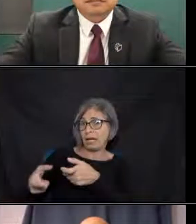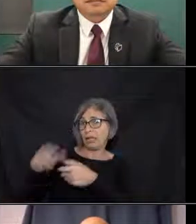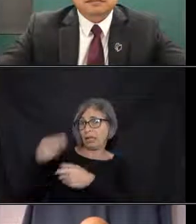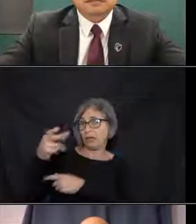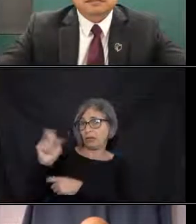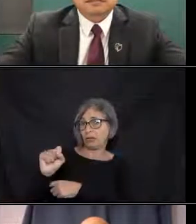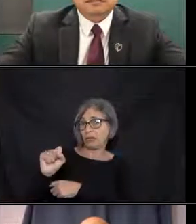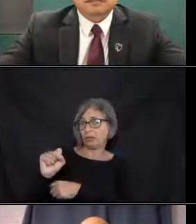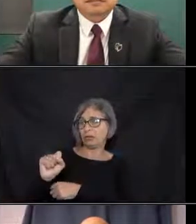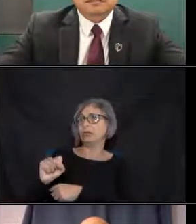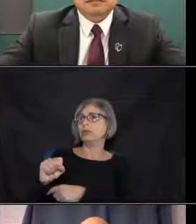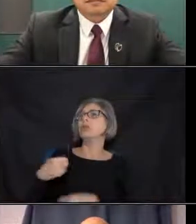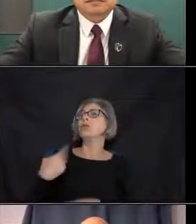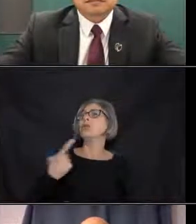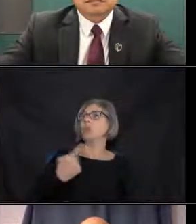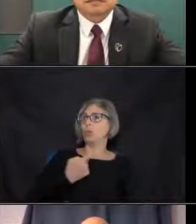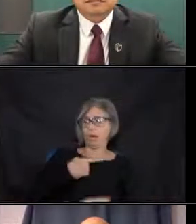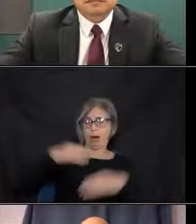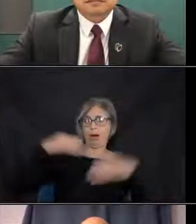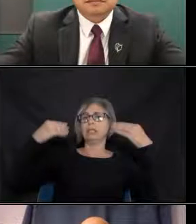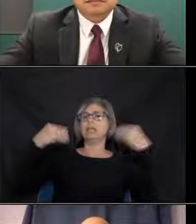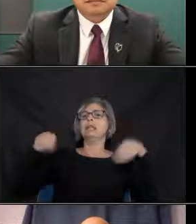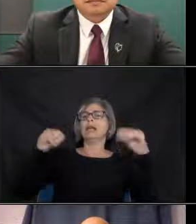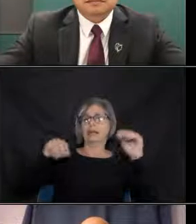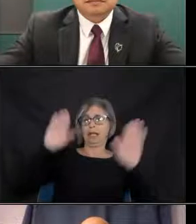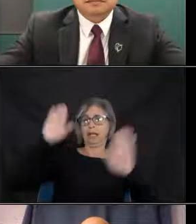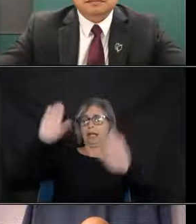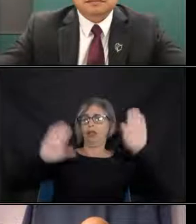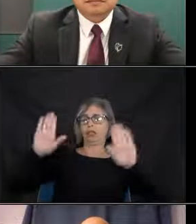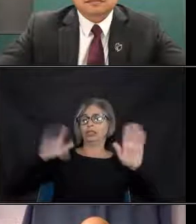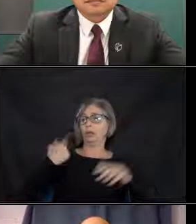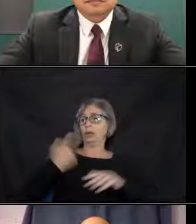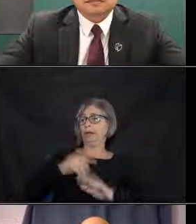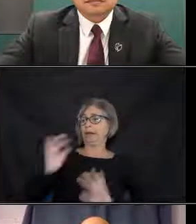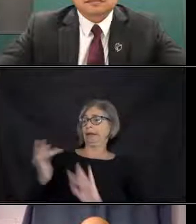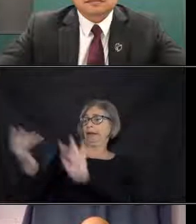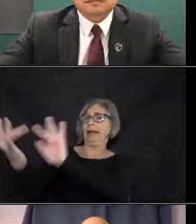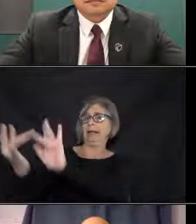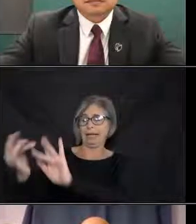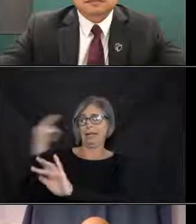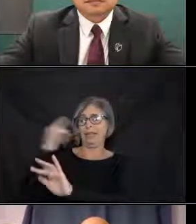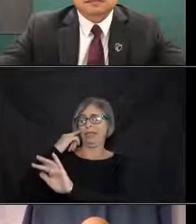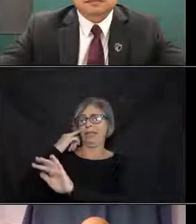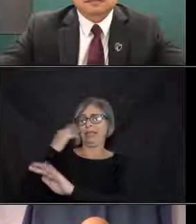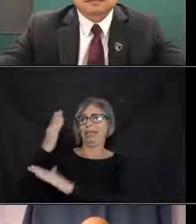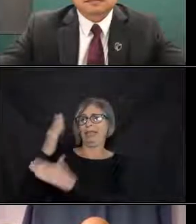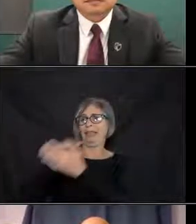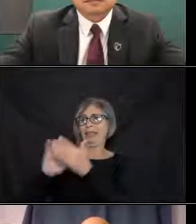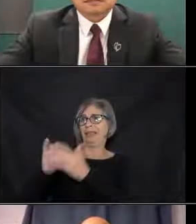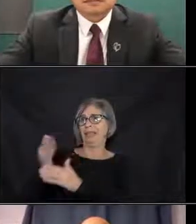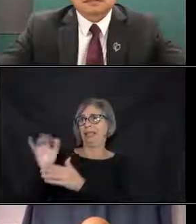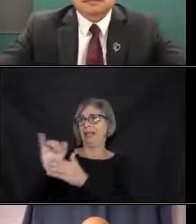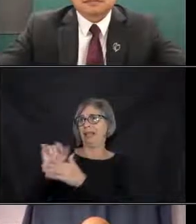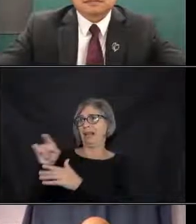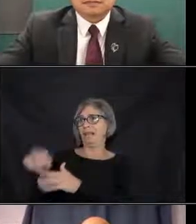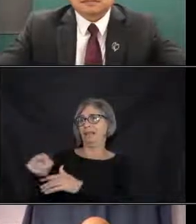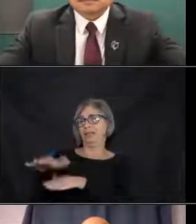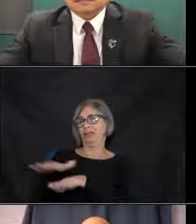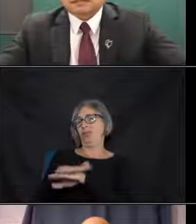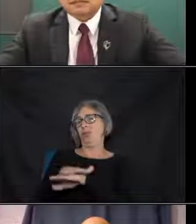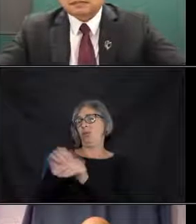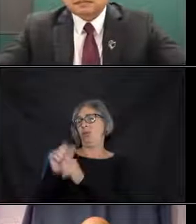We are selling at auction, and we can reach out. I have a feeling things have been paused on that program, Commissioner Romulus, but yeah, we can